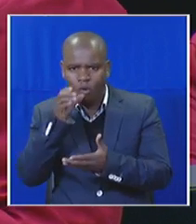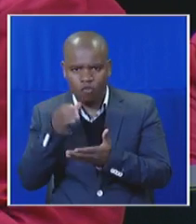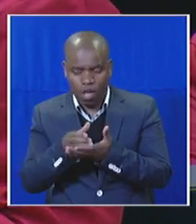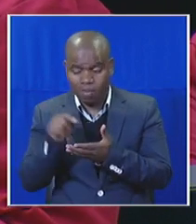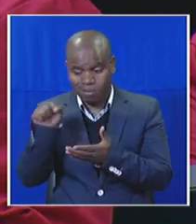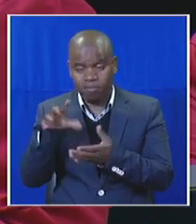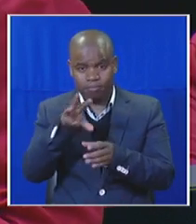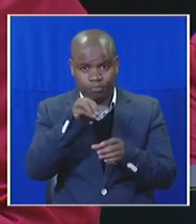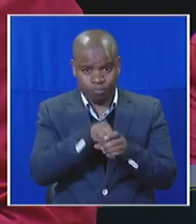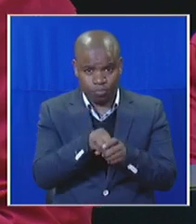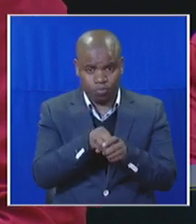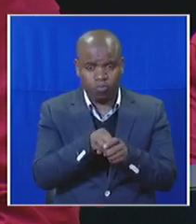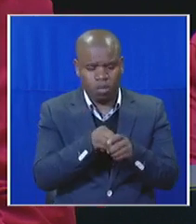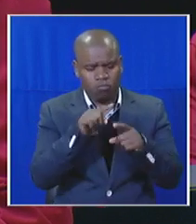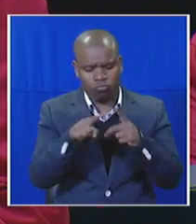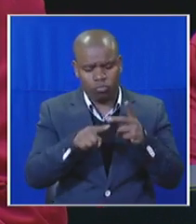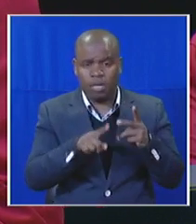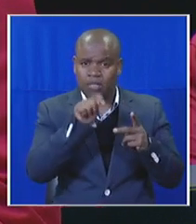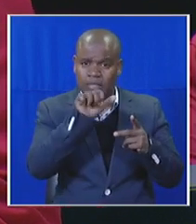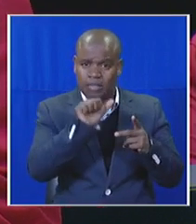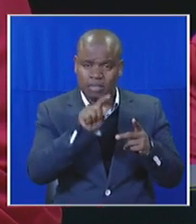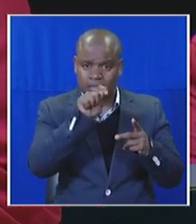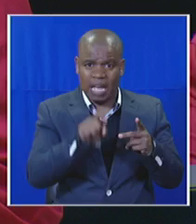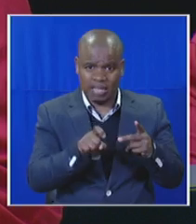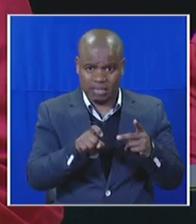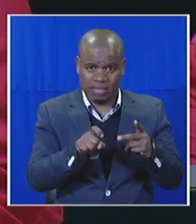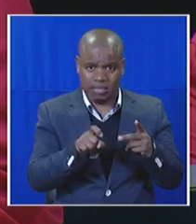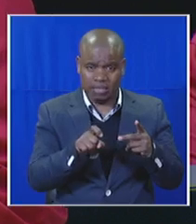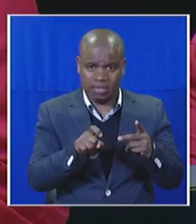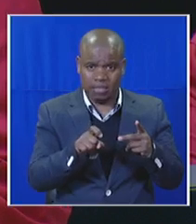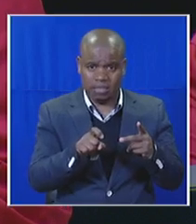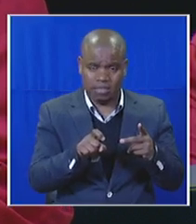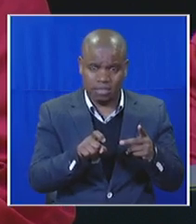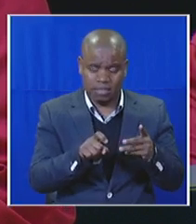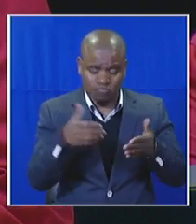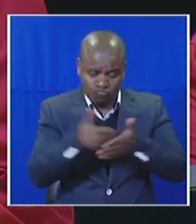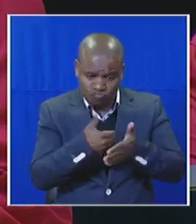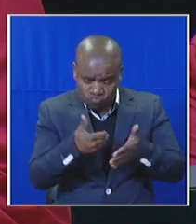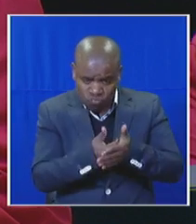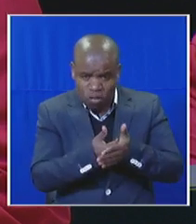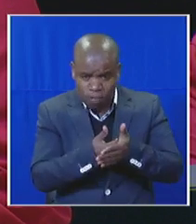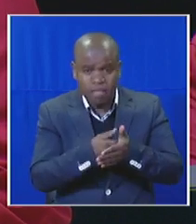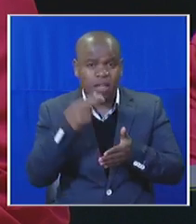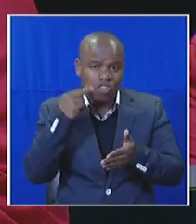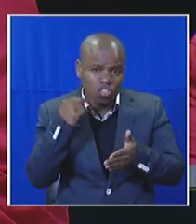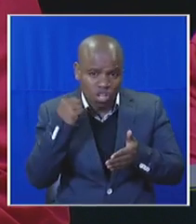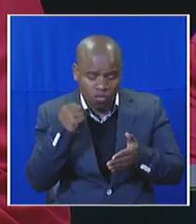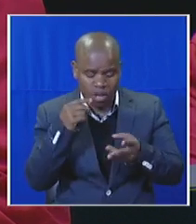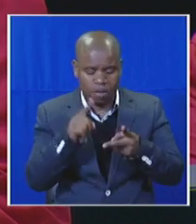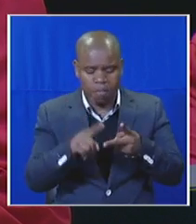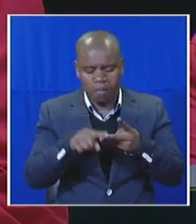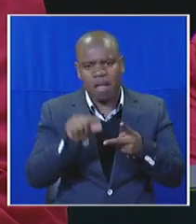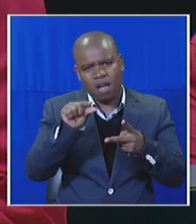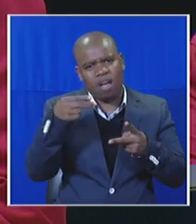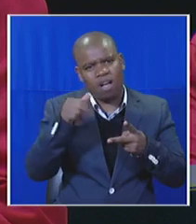in incidences of tax avoidance in the continent, in Uganda, in Nigeria, in Ghana.